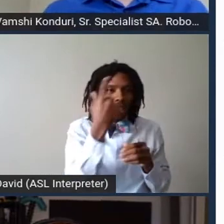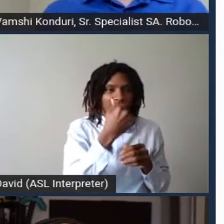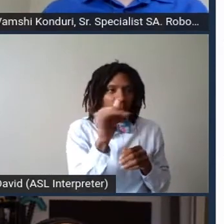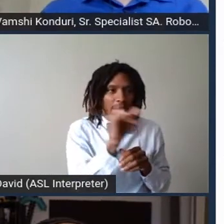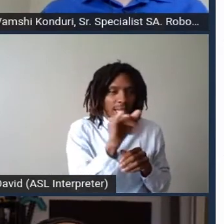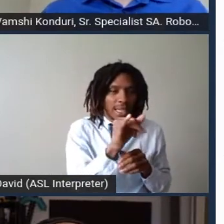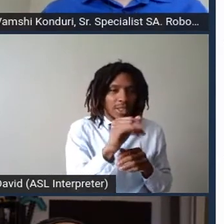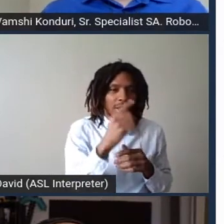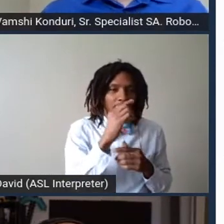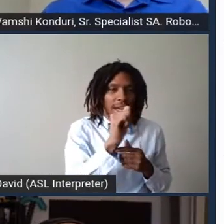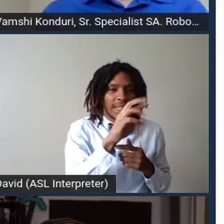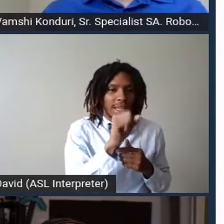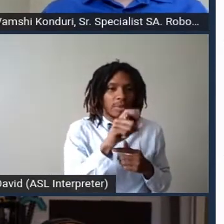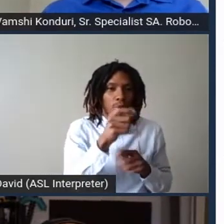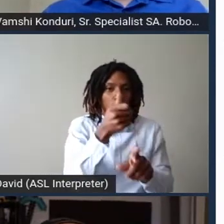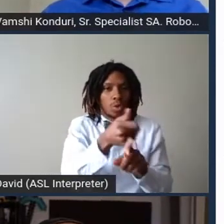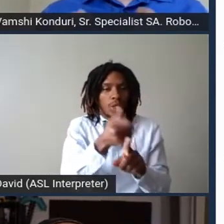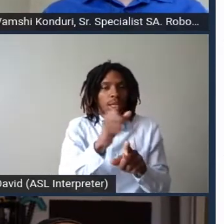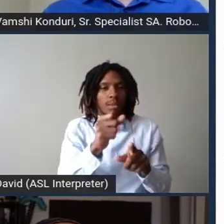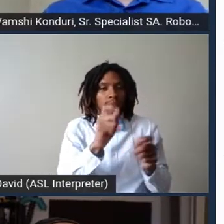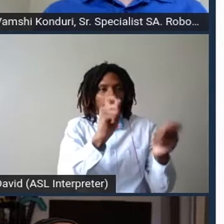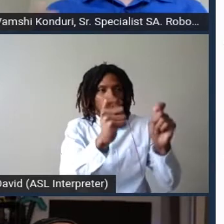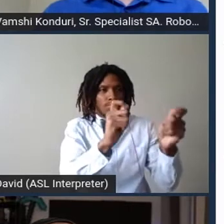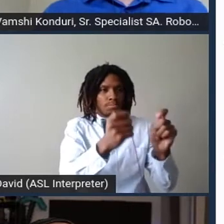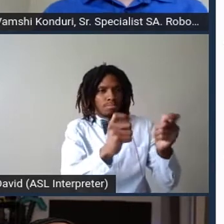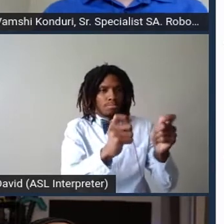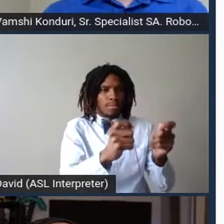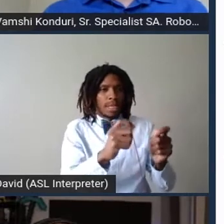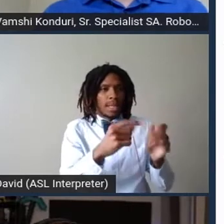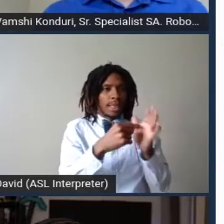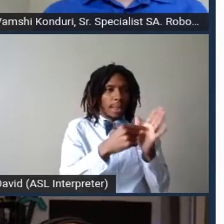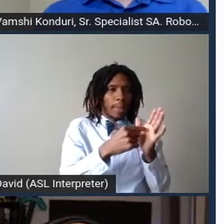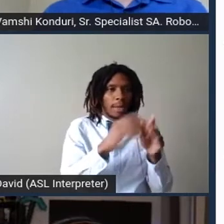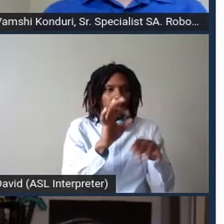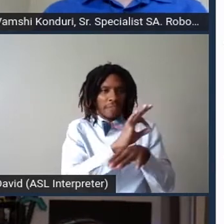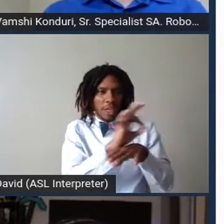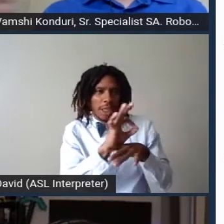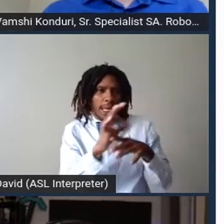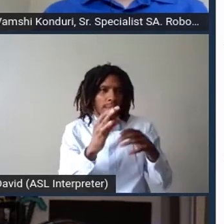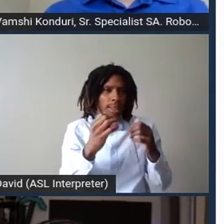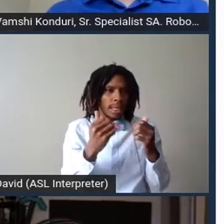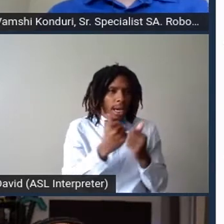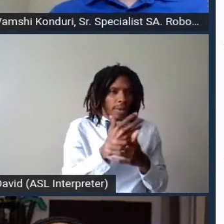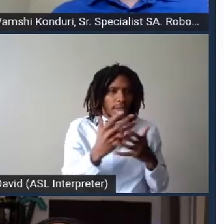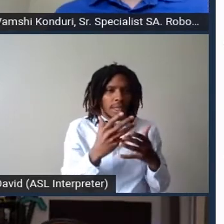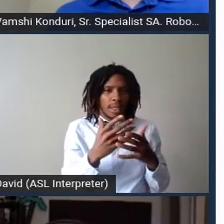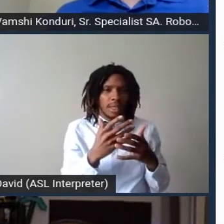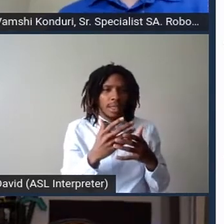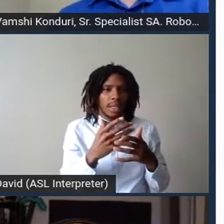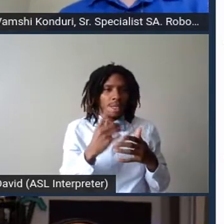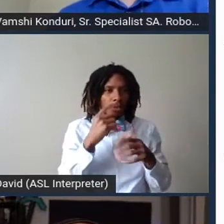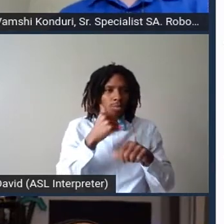area so that you can manually edit these models, bring in the functionality, and put the extra effort to test them.